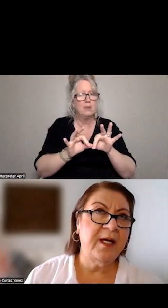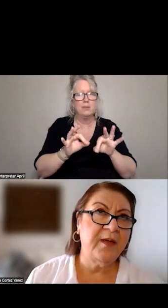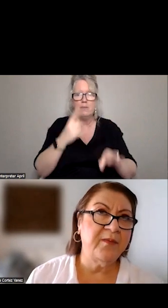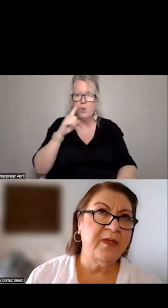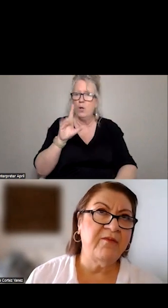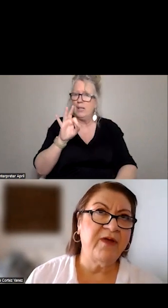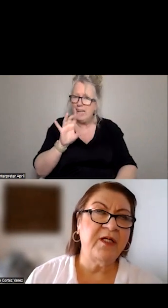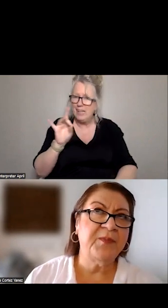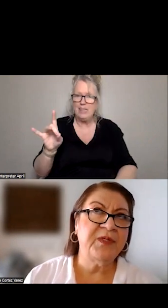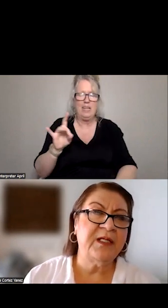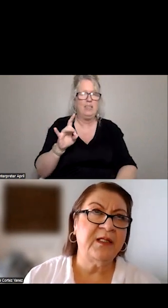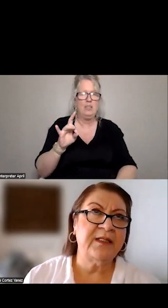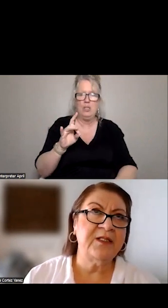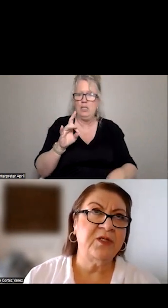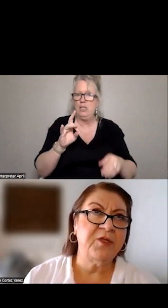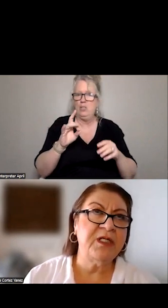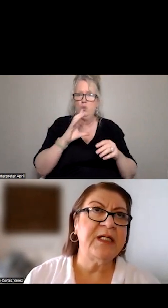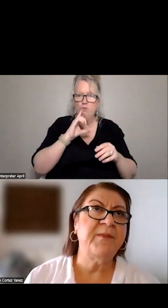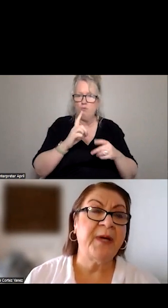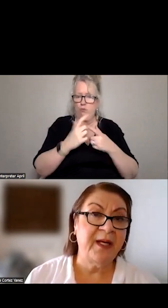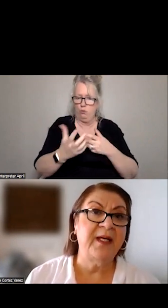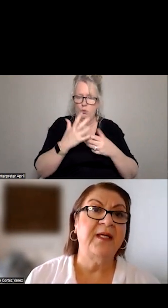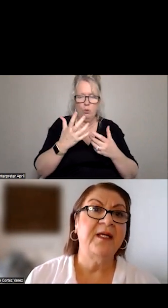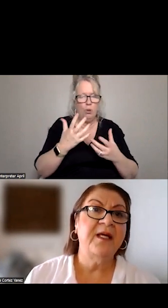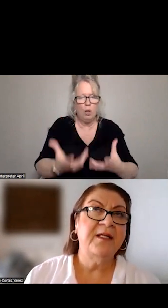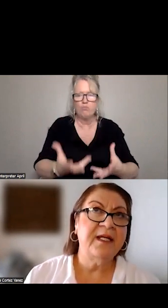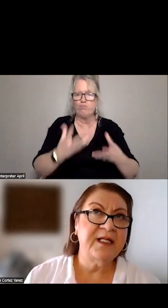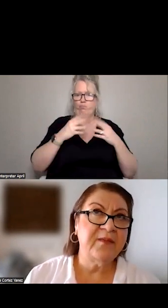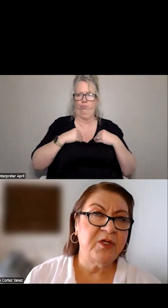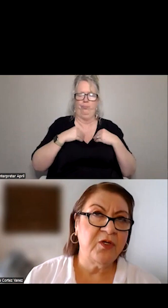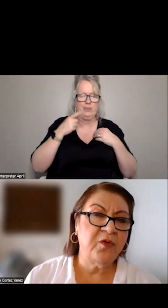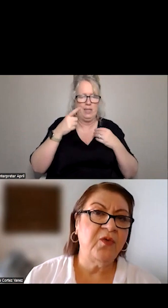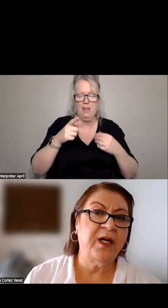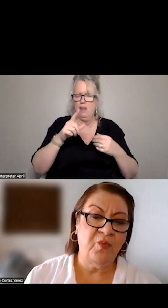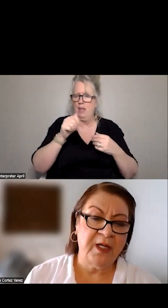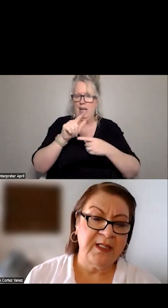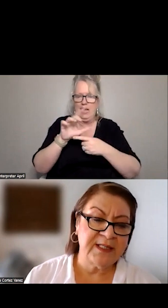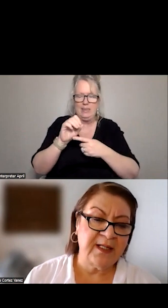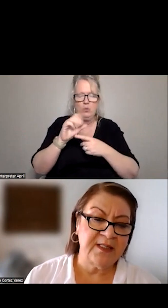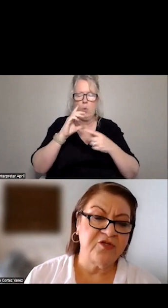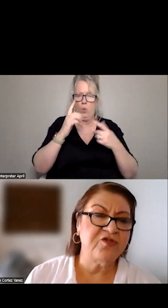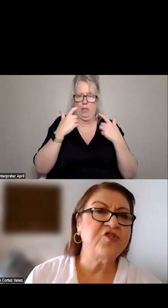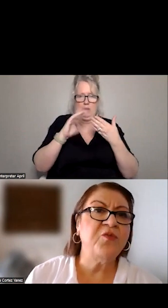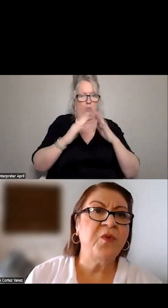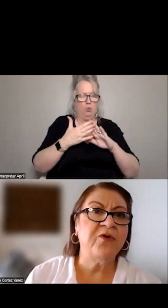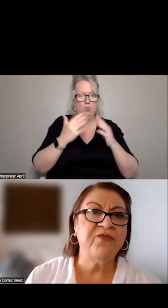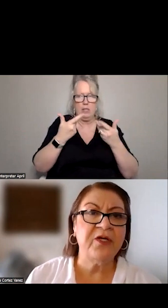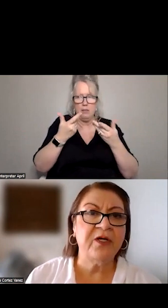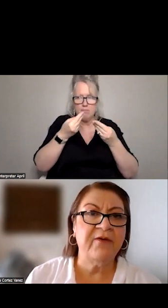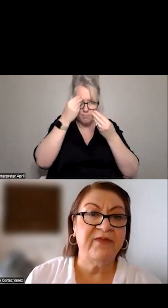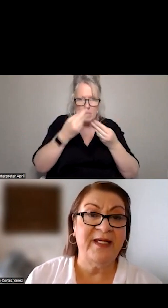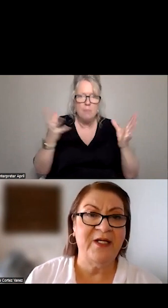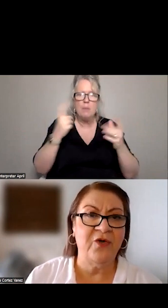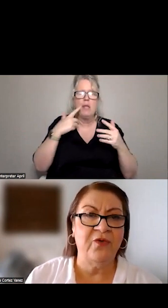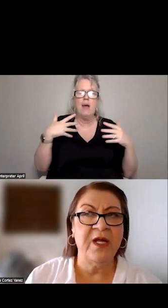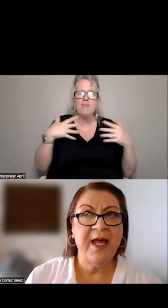to envelop the Latino community by letting them know what exactly, so there's no more